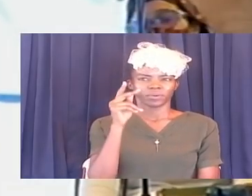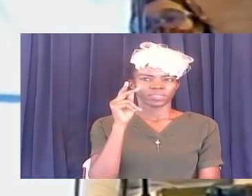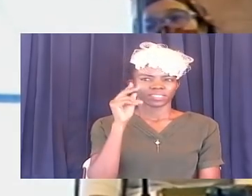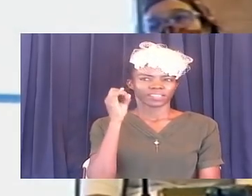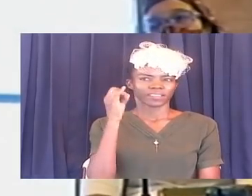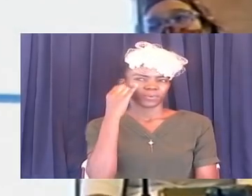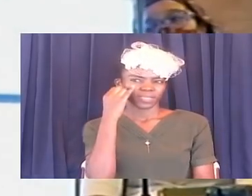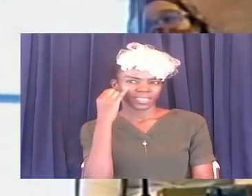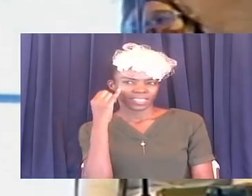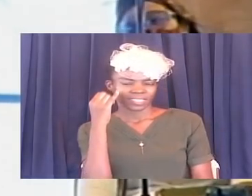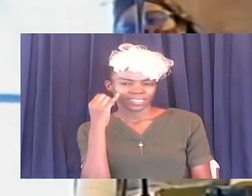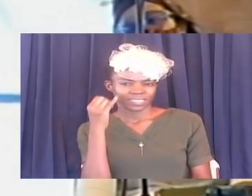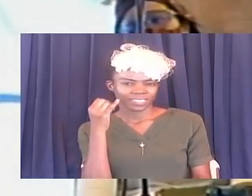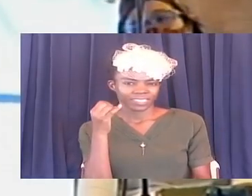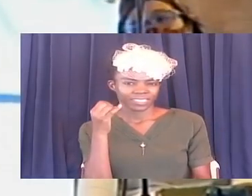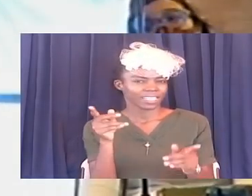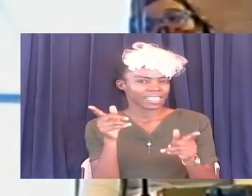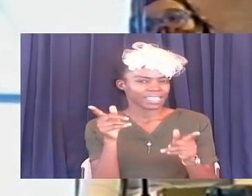little